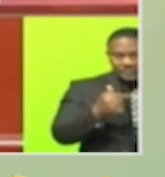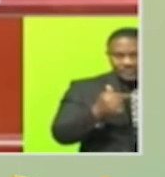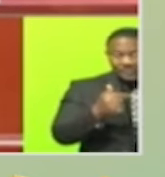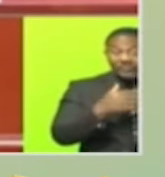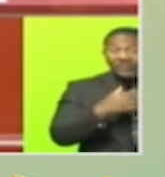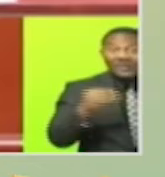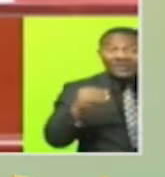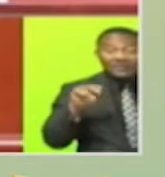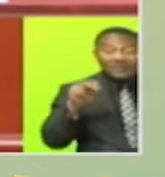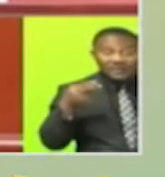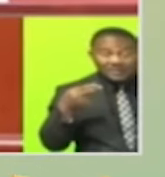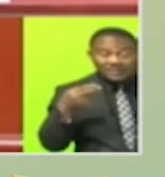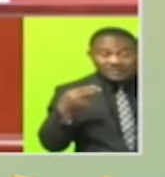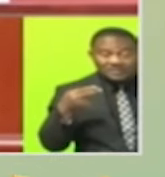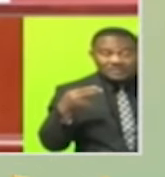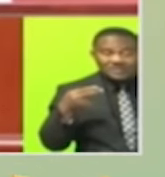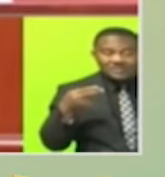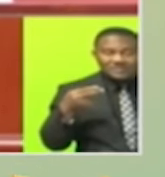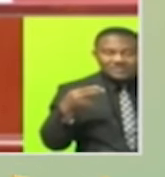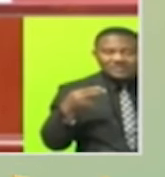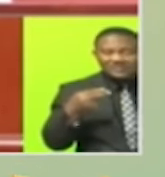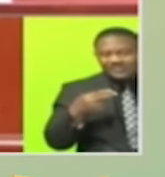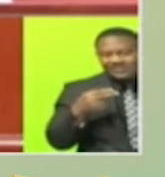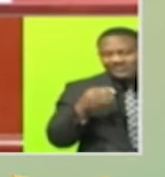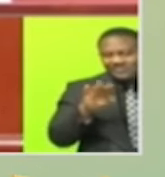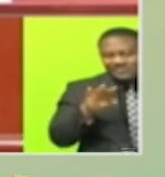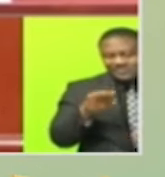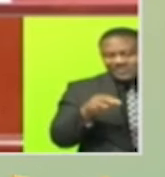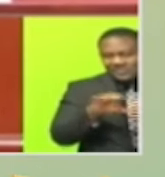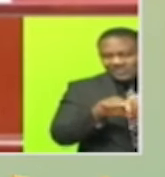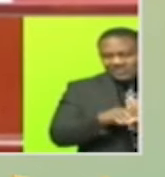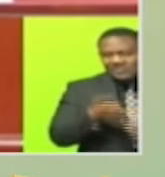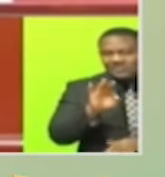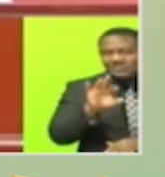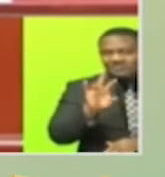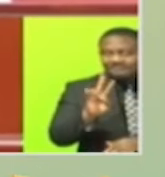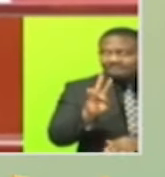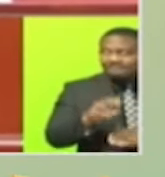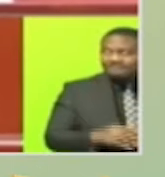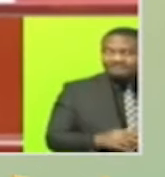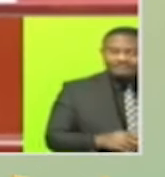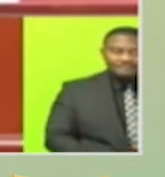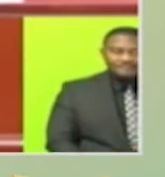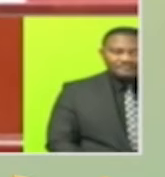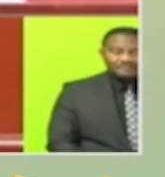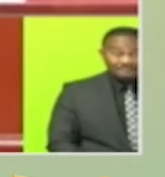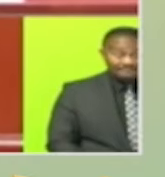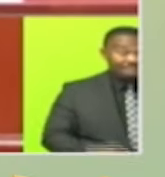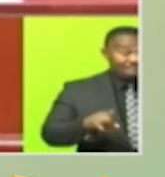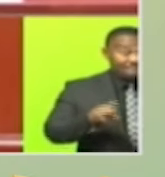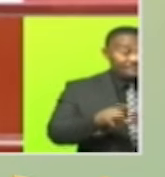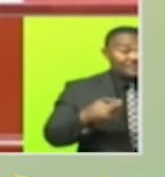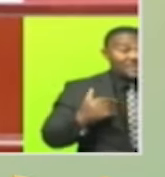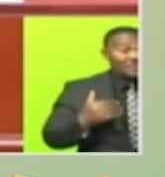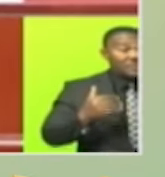instance? Where a motion is tabled, of course, even I want to finish my submission on the natural justice before I even move into whether or not the speaker